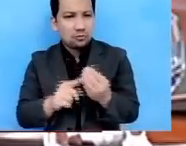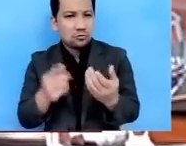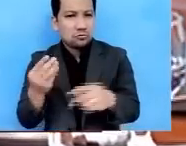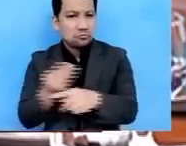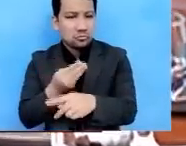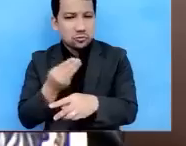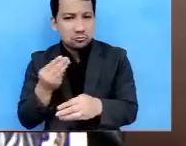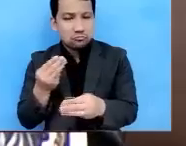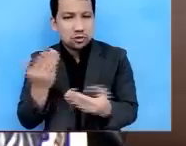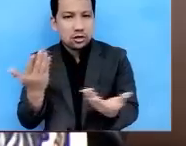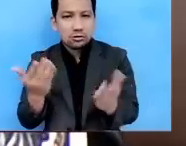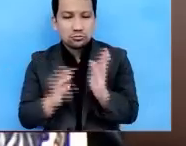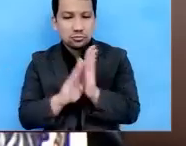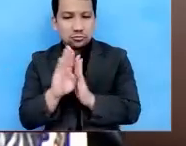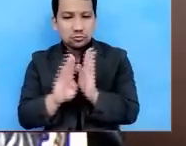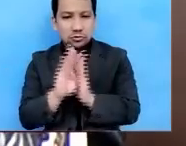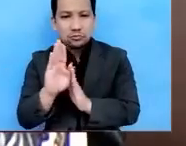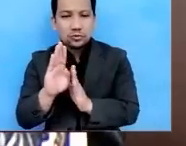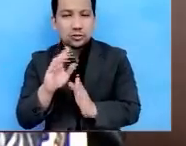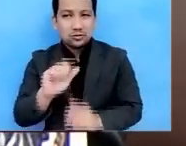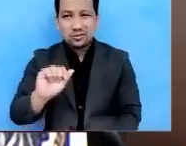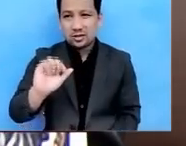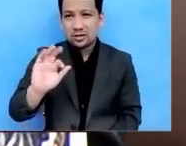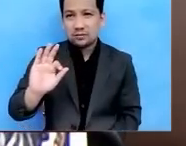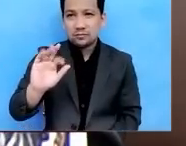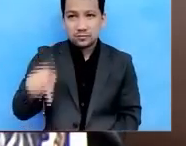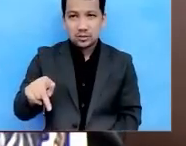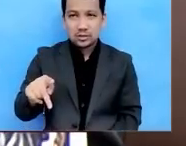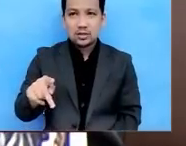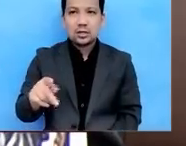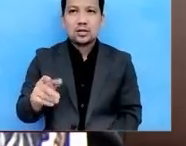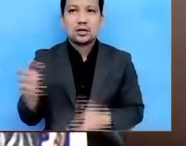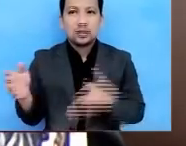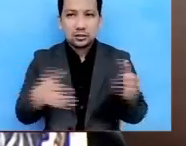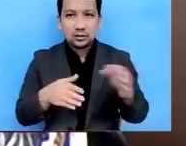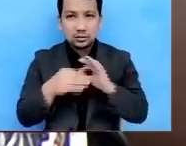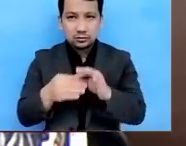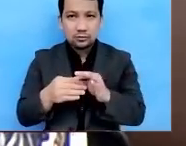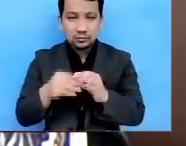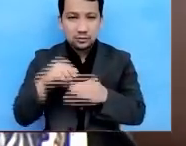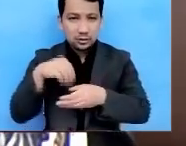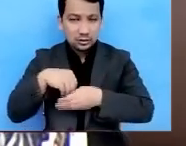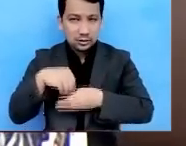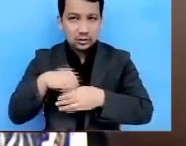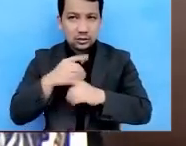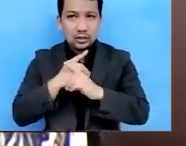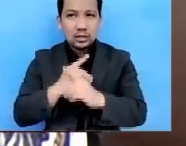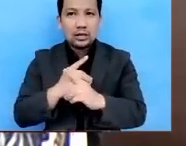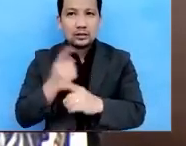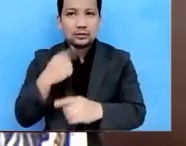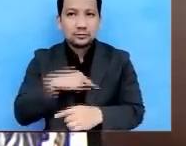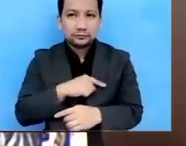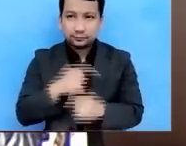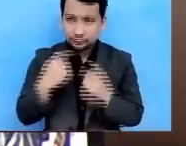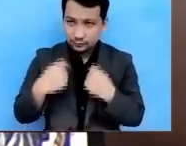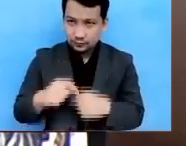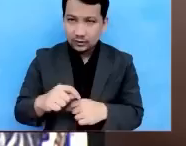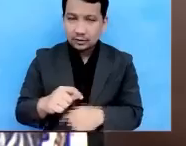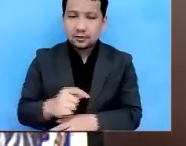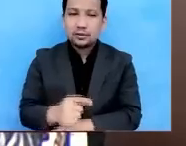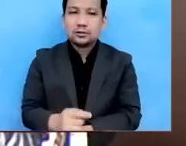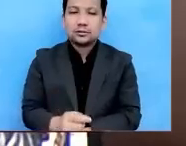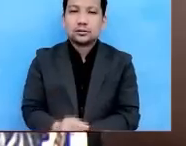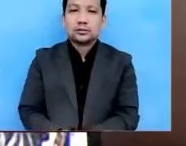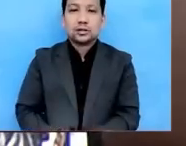the AFP. The instruction of the President is for us to prepare for external defense. And with that, we are trying to